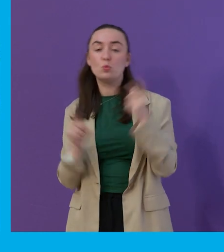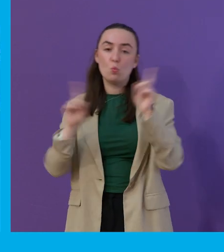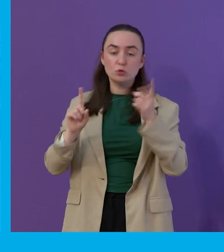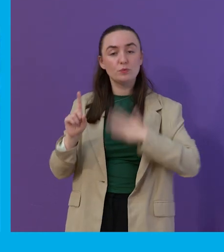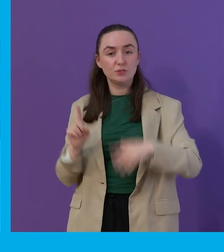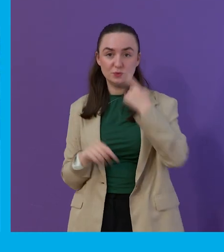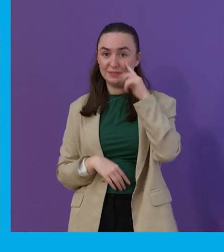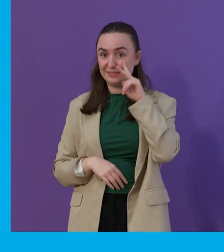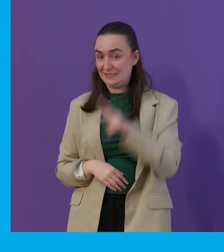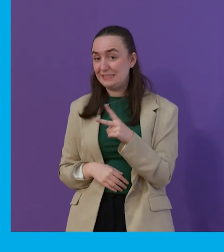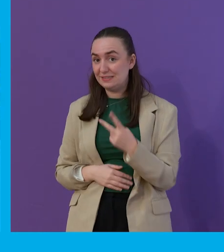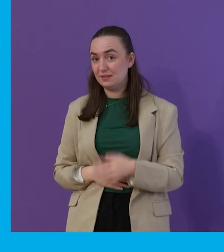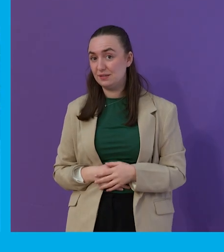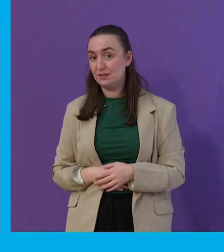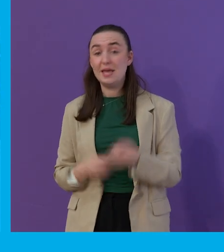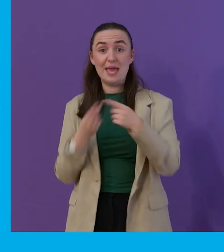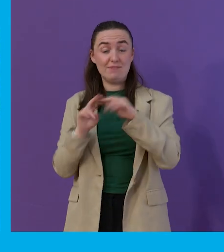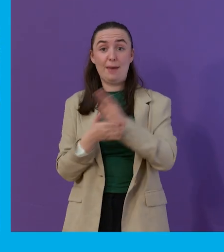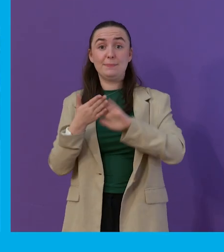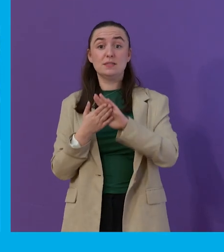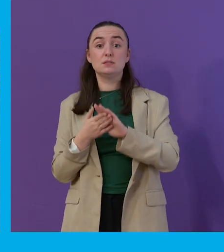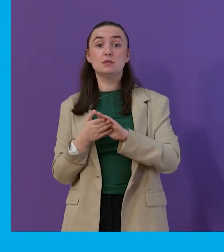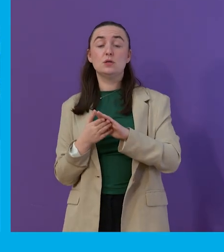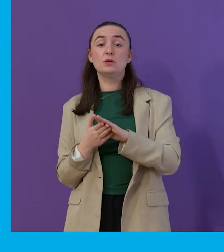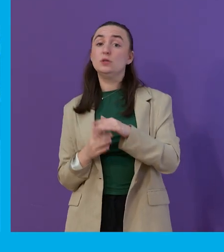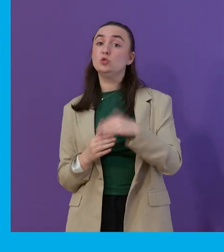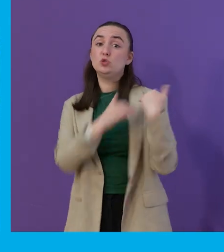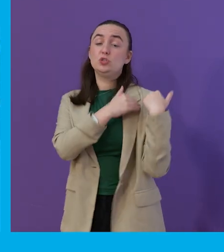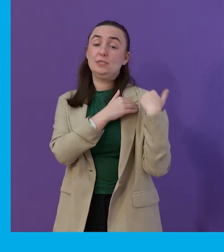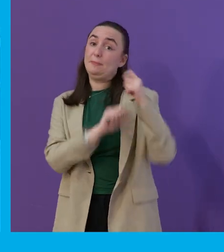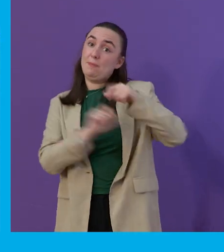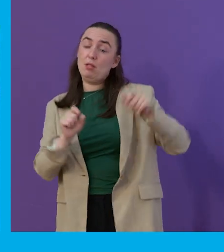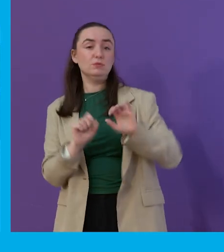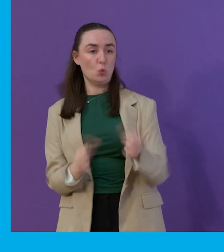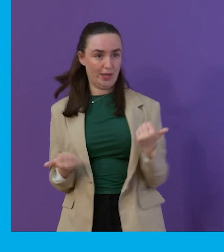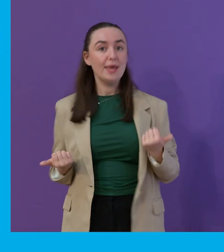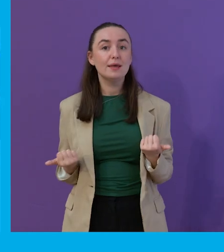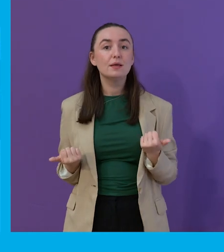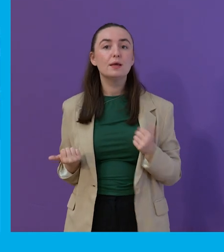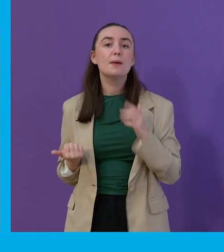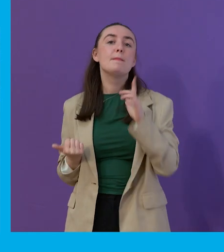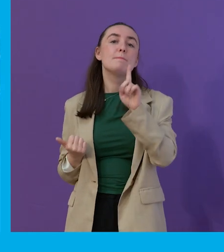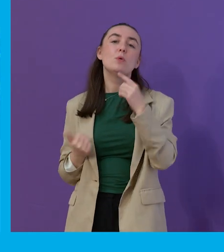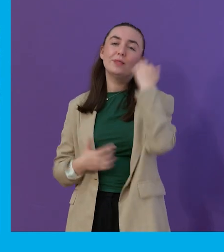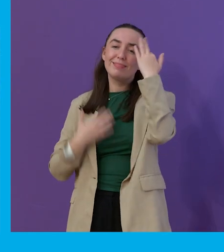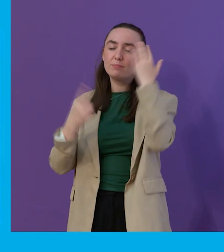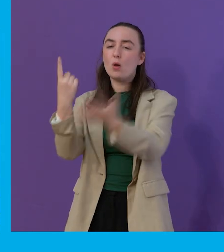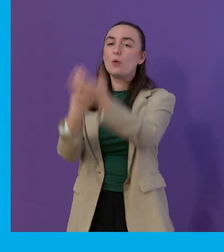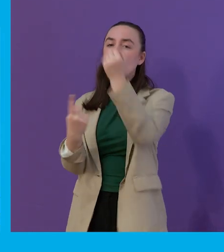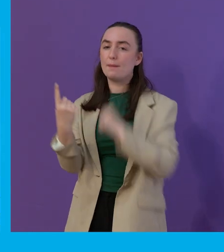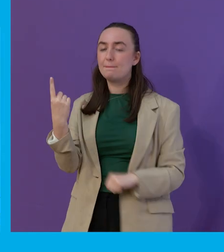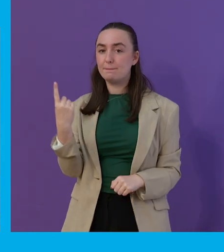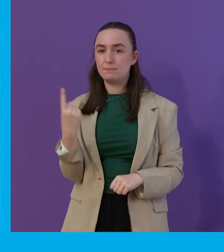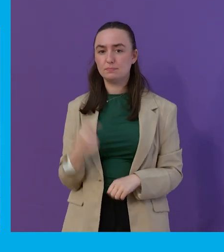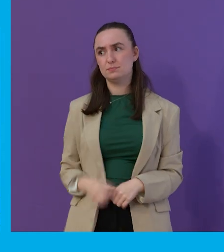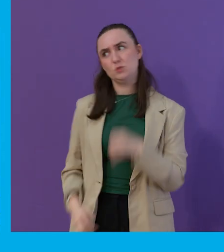that includes mayors, so be it. If it includes other things, so be it. But it's got to be driven by the outcomes. Yeah, that's, I think that's very helpful, not to get